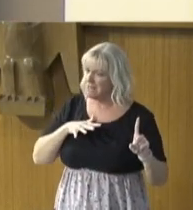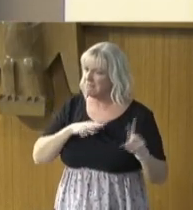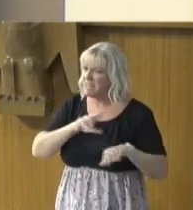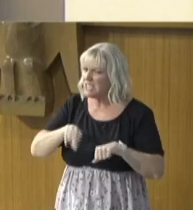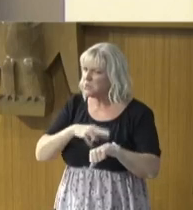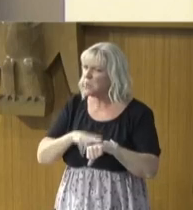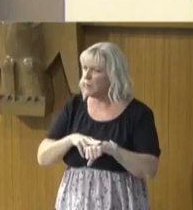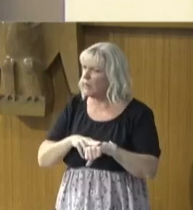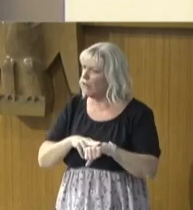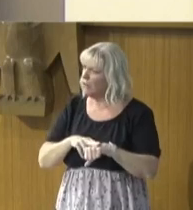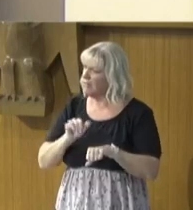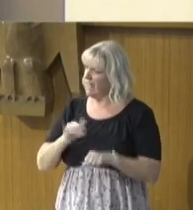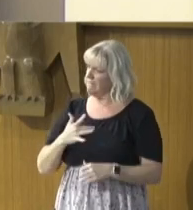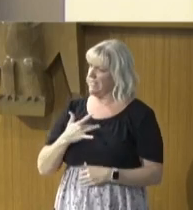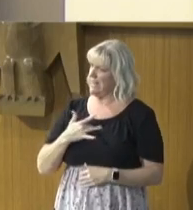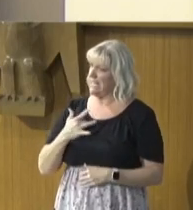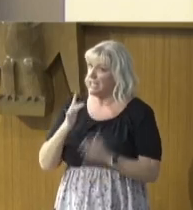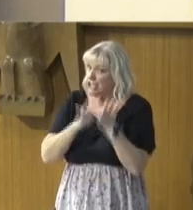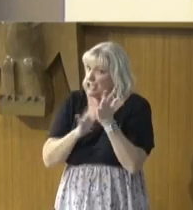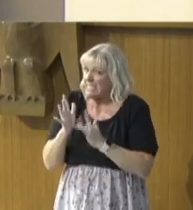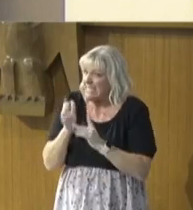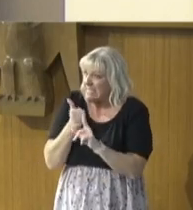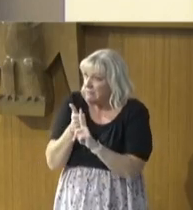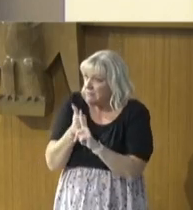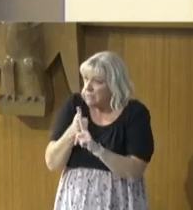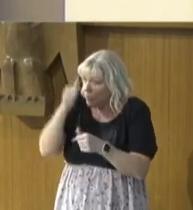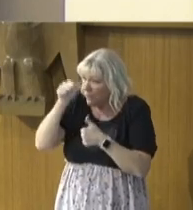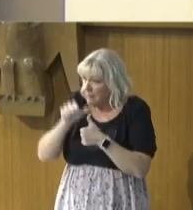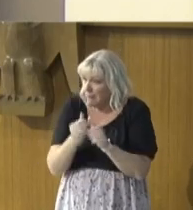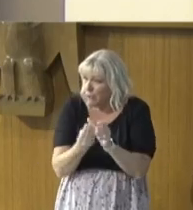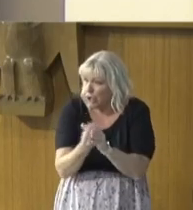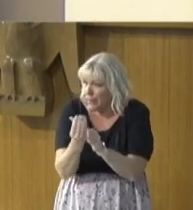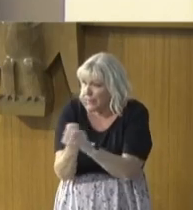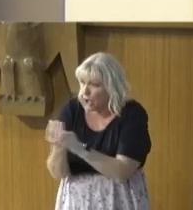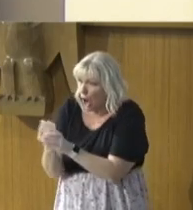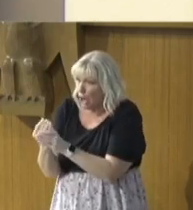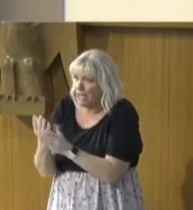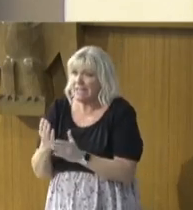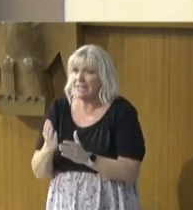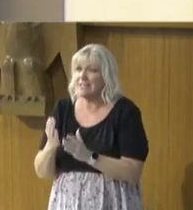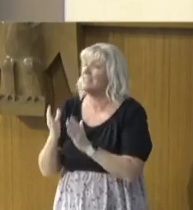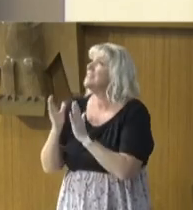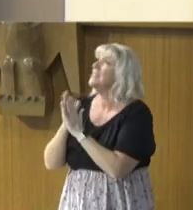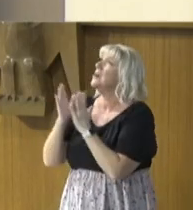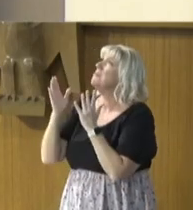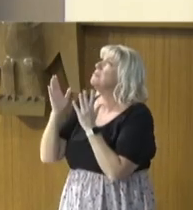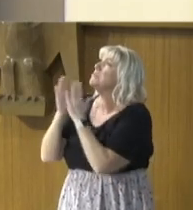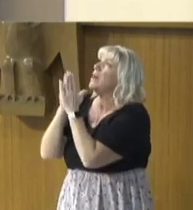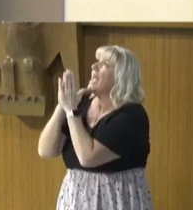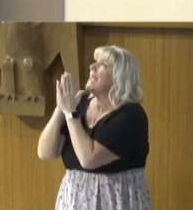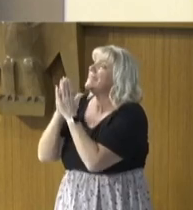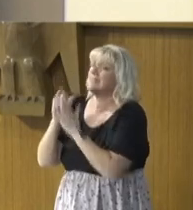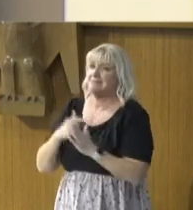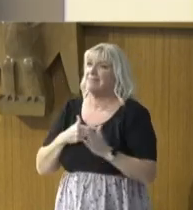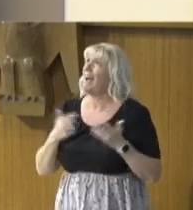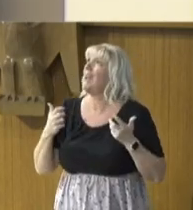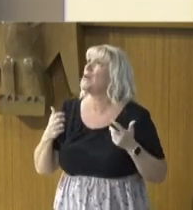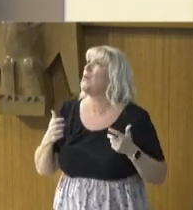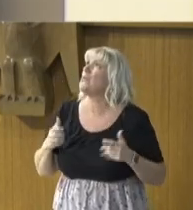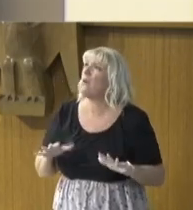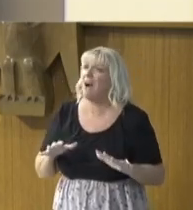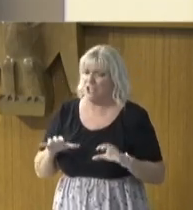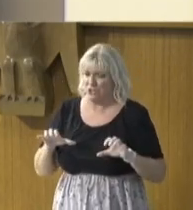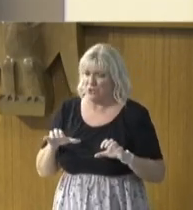normal. Even Jesus, if you remember in the Garden of Gethsemane, prays to God, I don't want to do